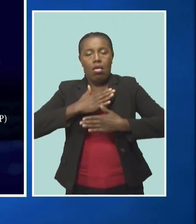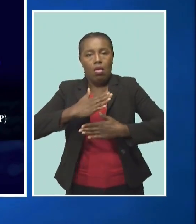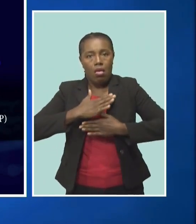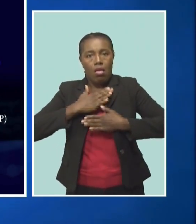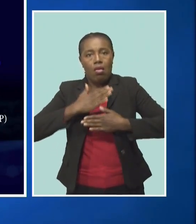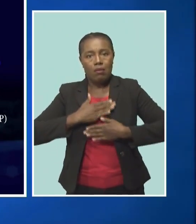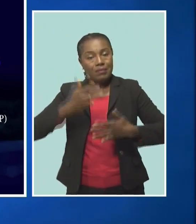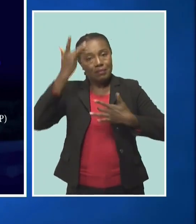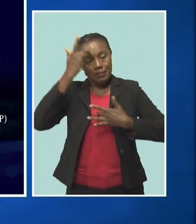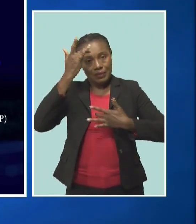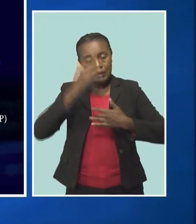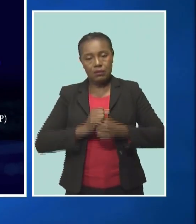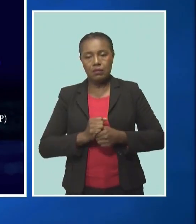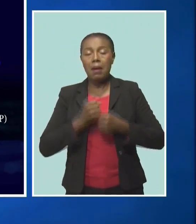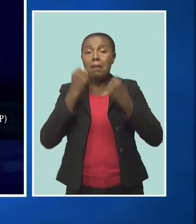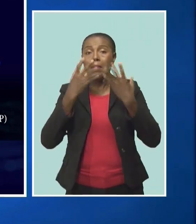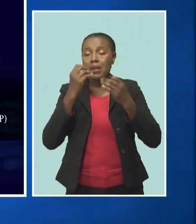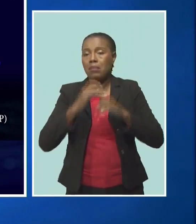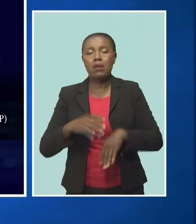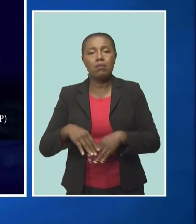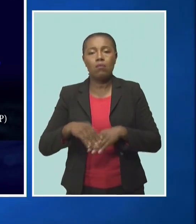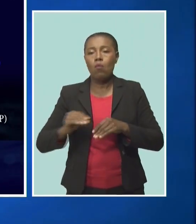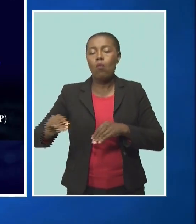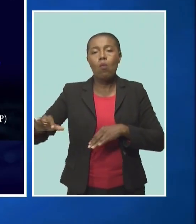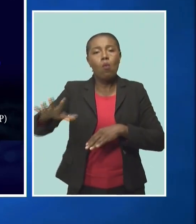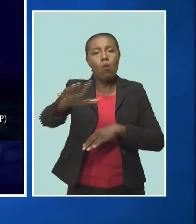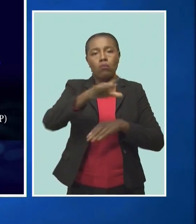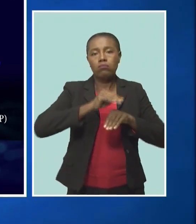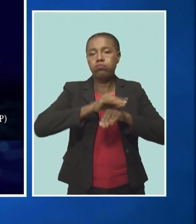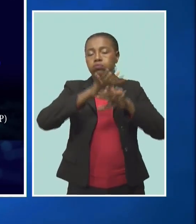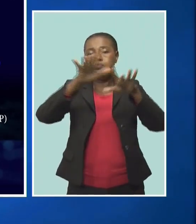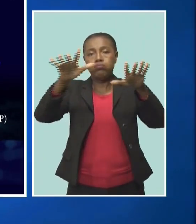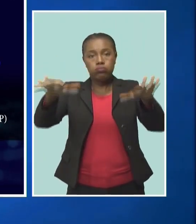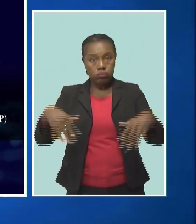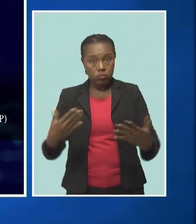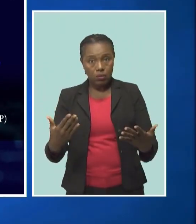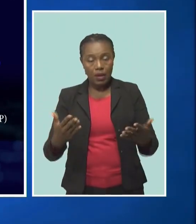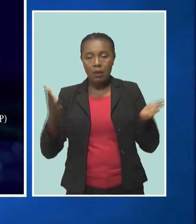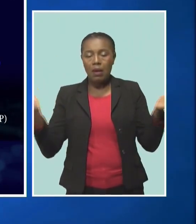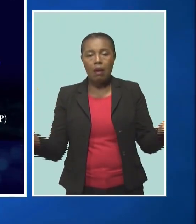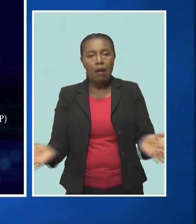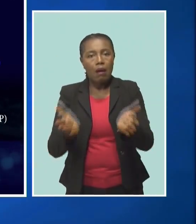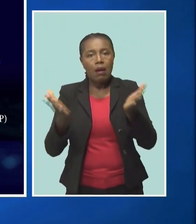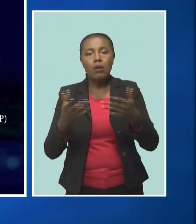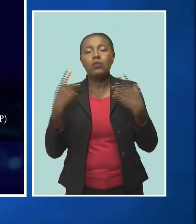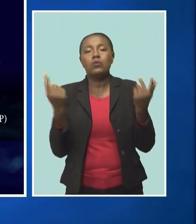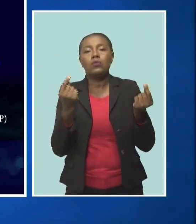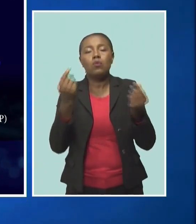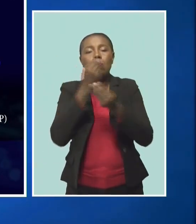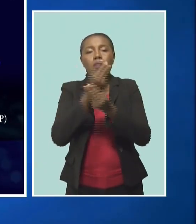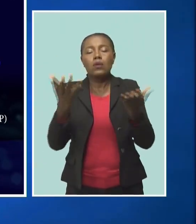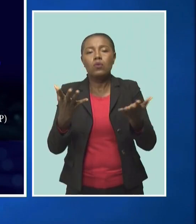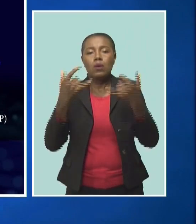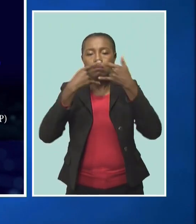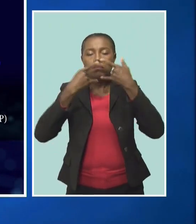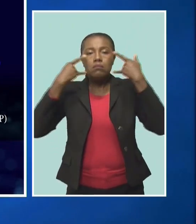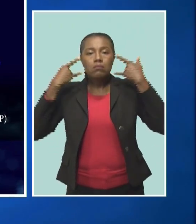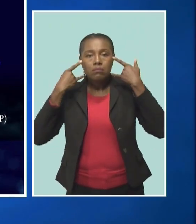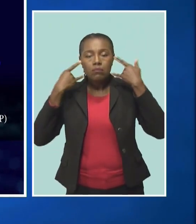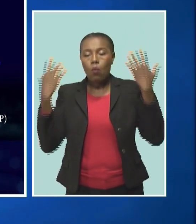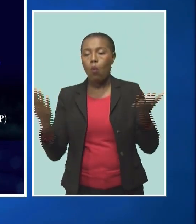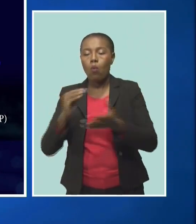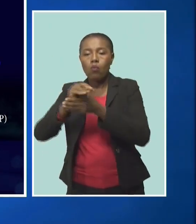these circulating right now, and the instructions to sanitize and wear masks is sound